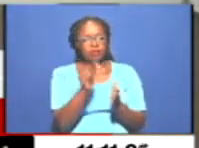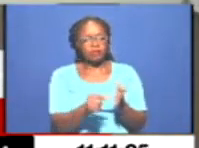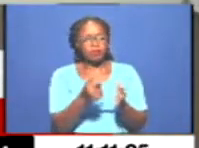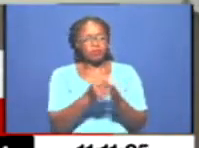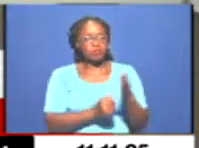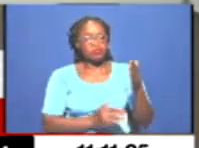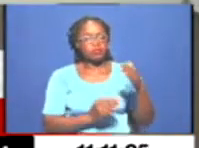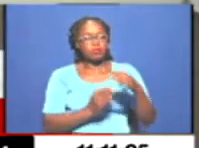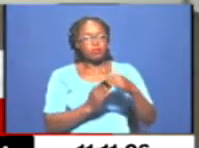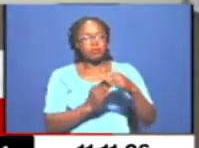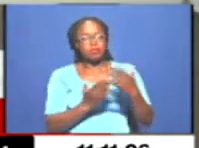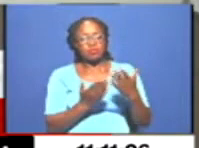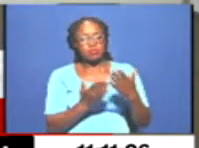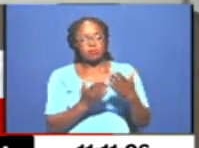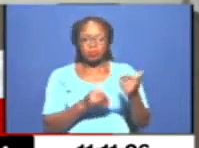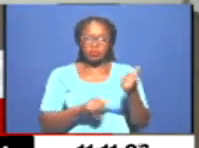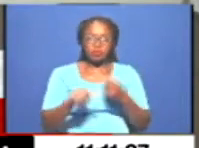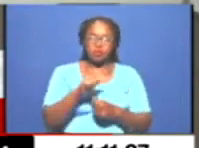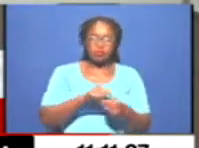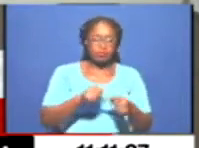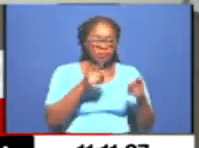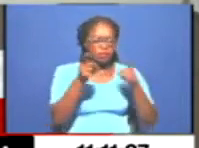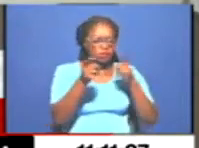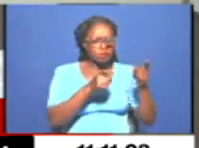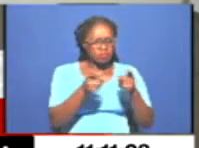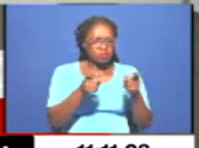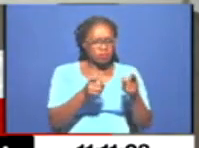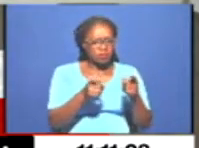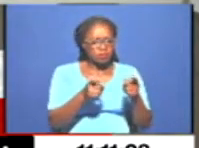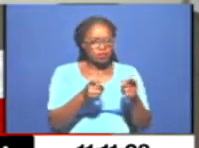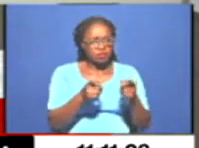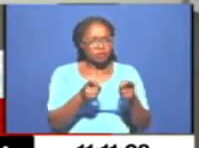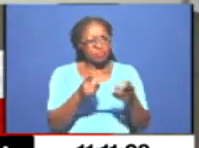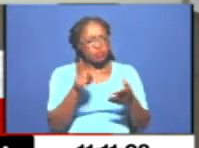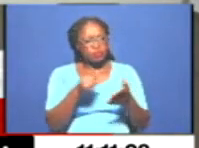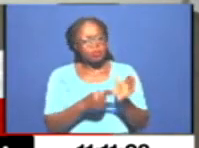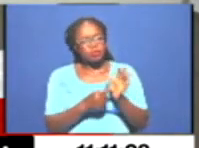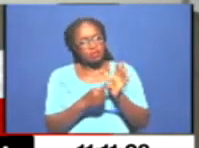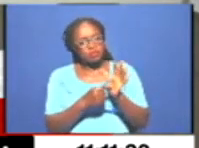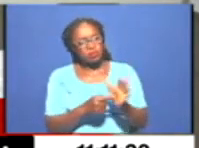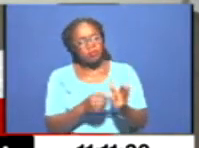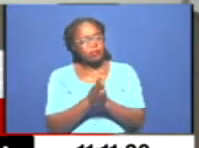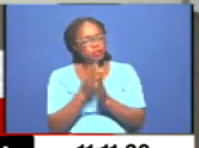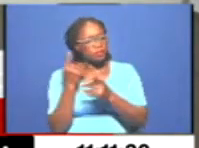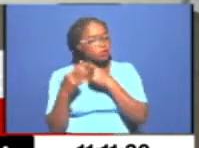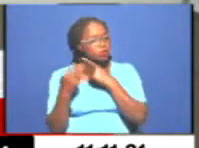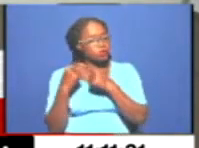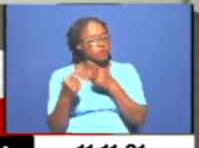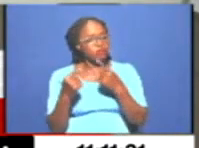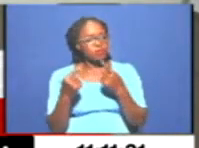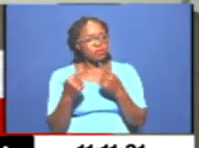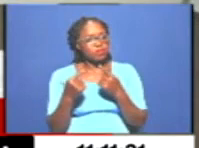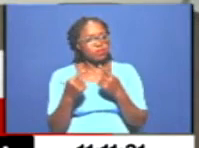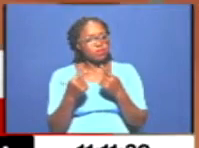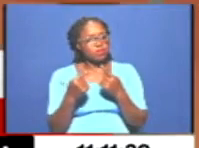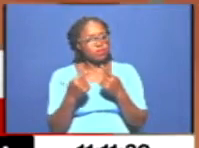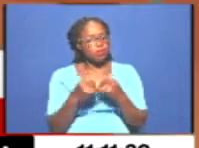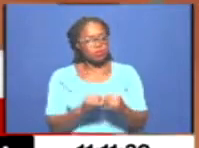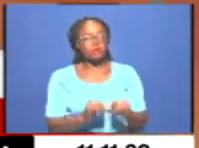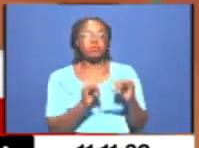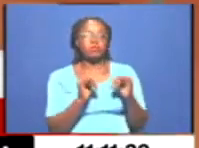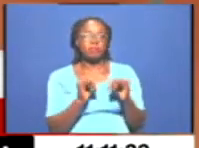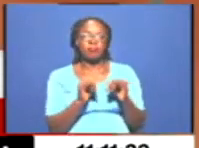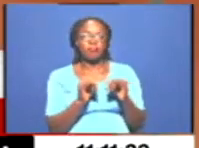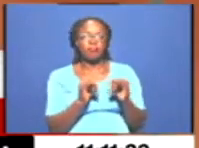It's about governance. What are the things that you want to bring out, and from the experiences of trying to